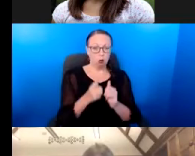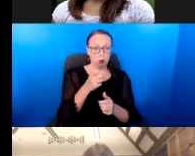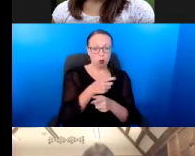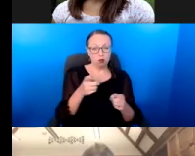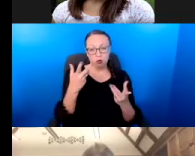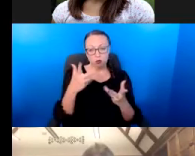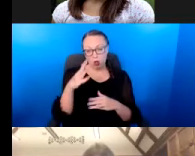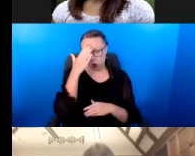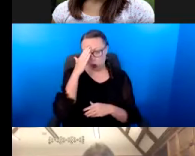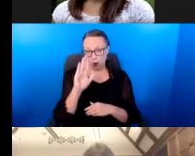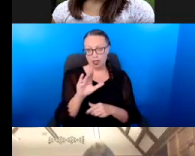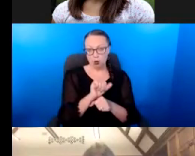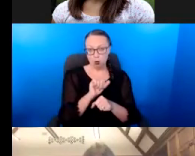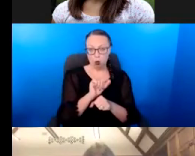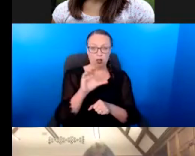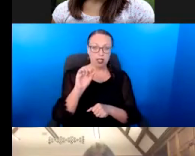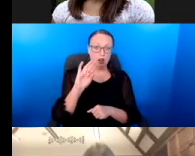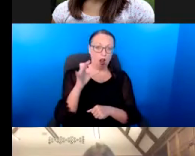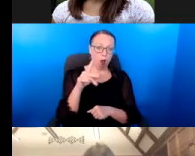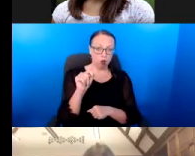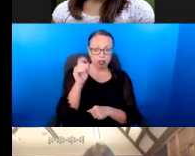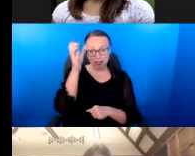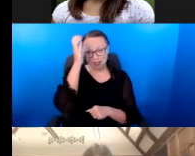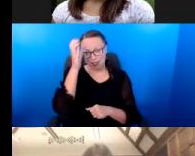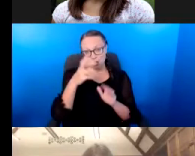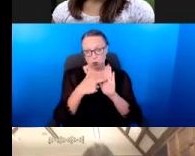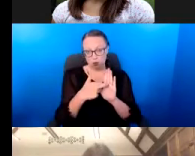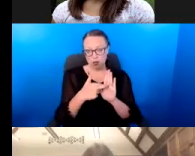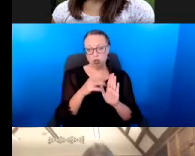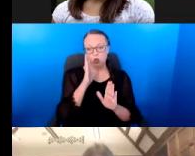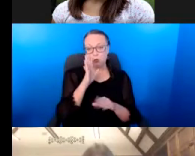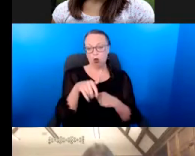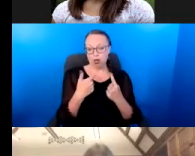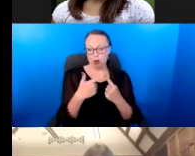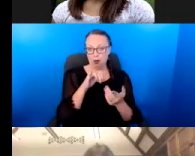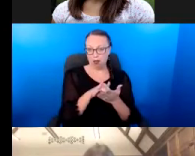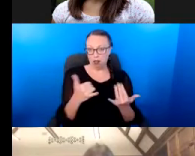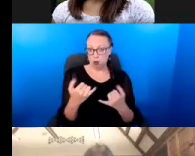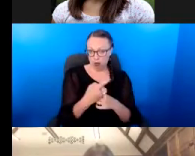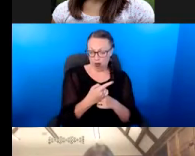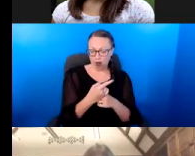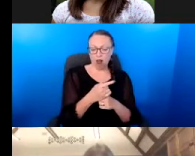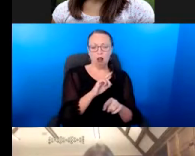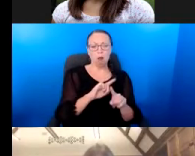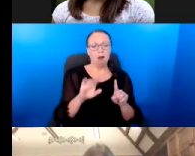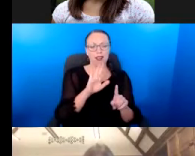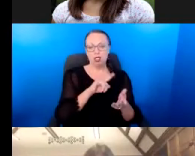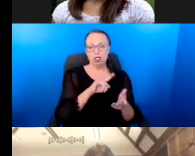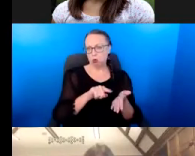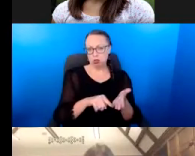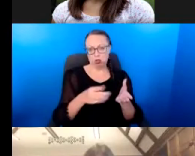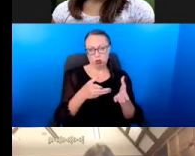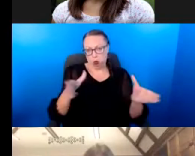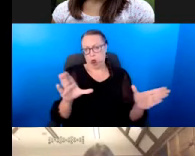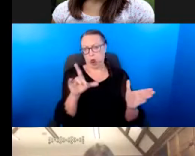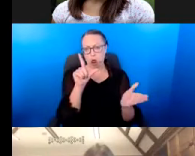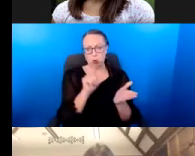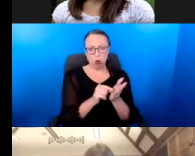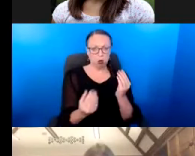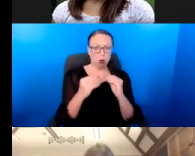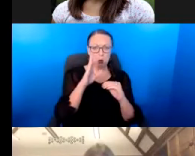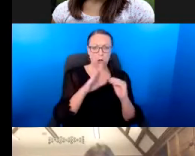and concept representation, which he'll be talking about today, but his research fields are very broad and published over 200 peer-reviewed